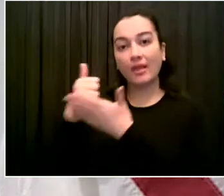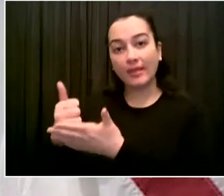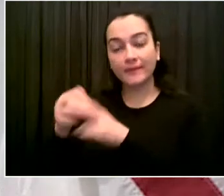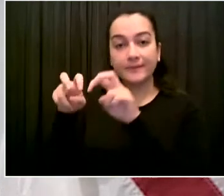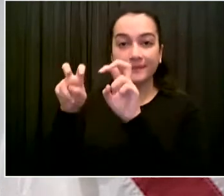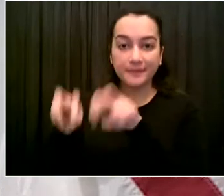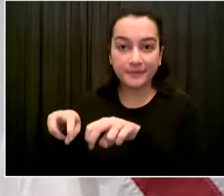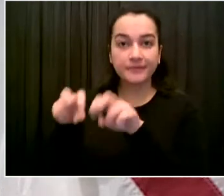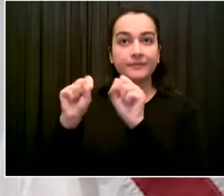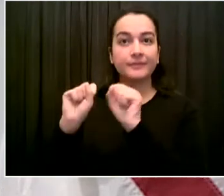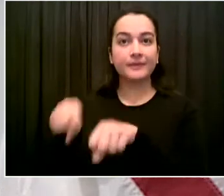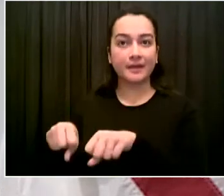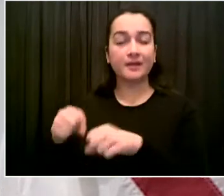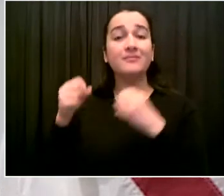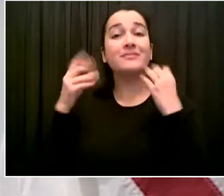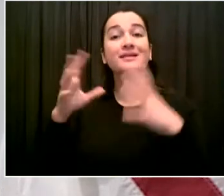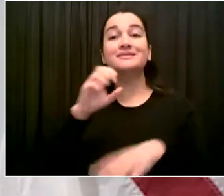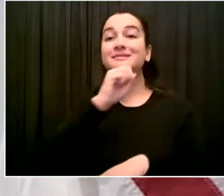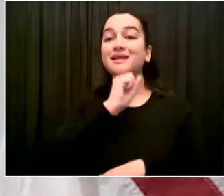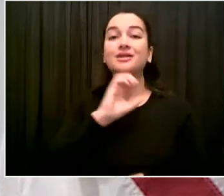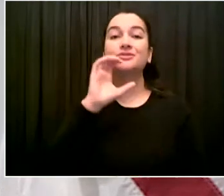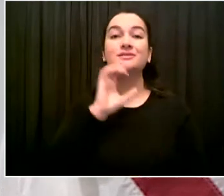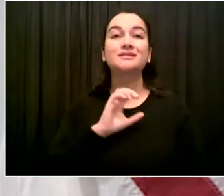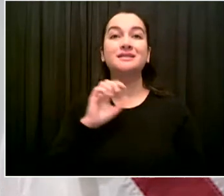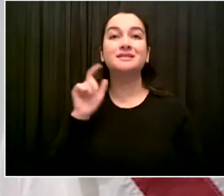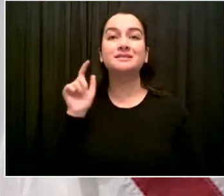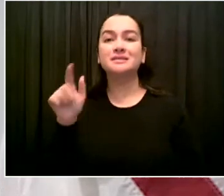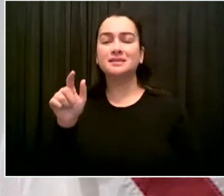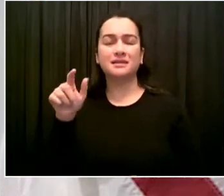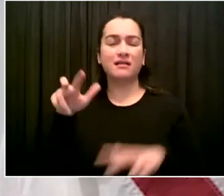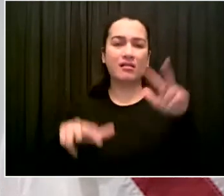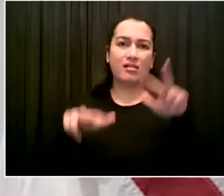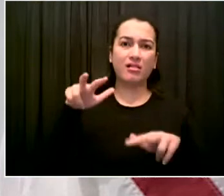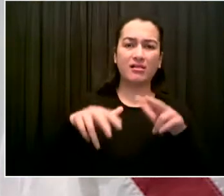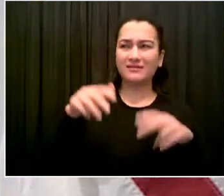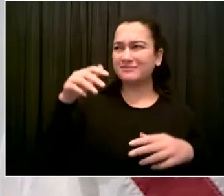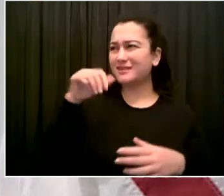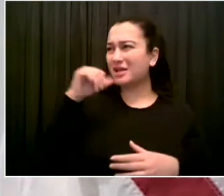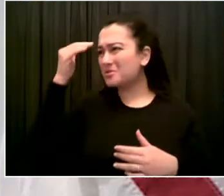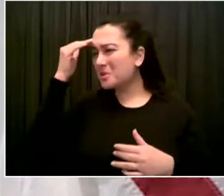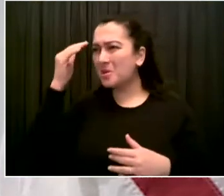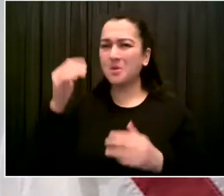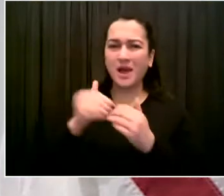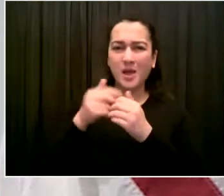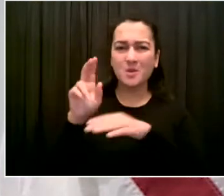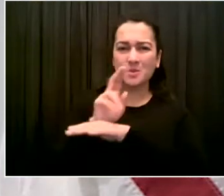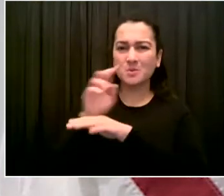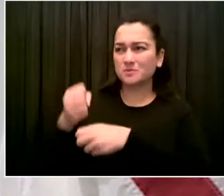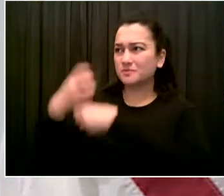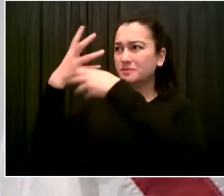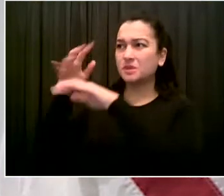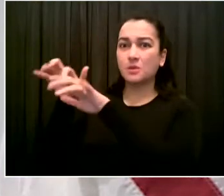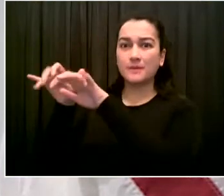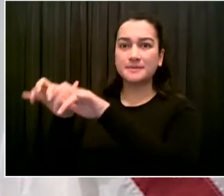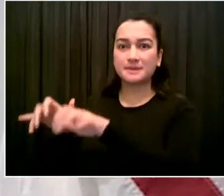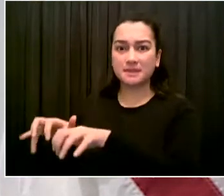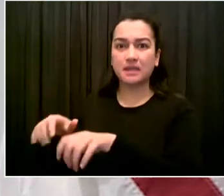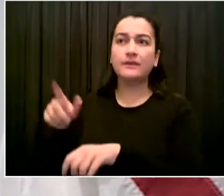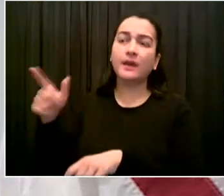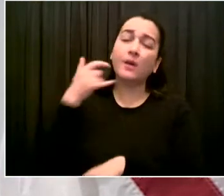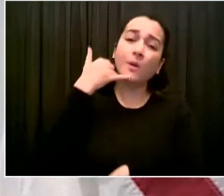right there in front of them saying, are you ready to get vaccinated? Great, let's set up the appointment right here with you. So that canvassing effort's been good. We want to keep expanding that as